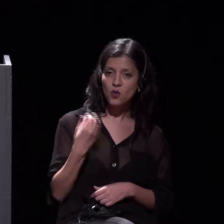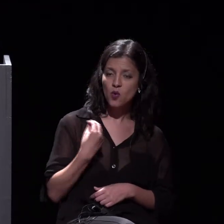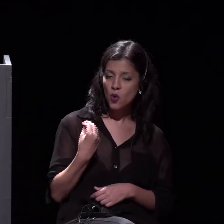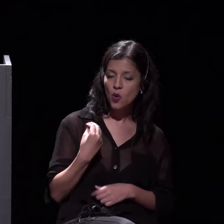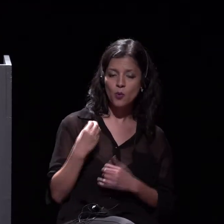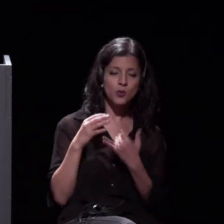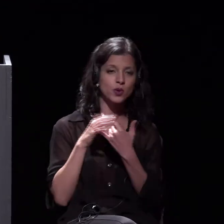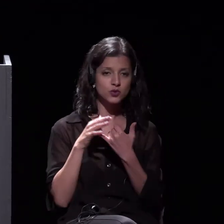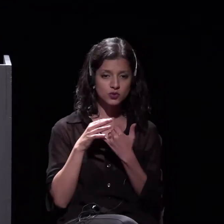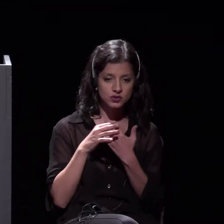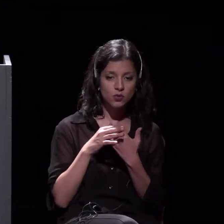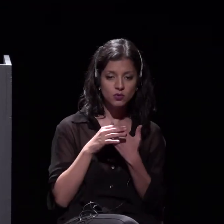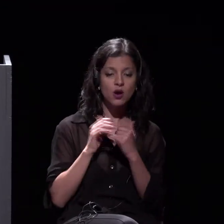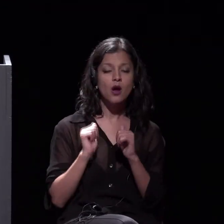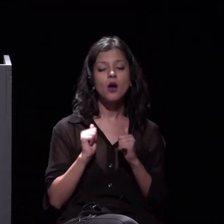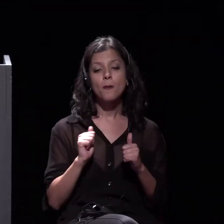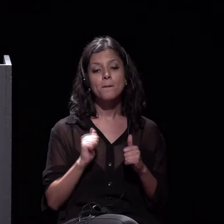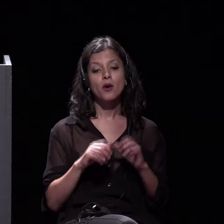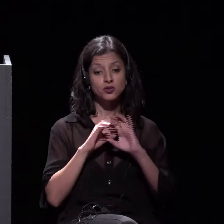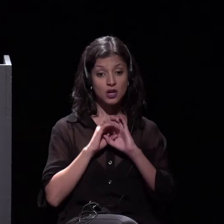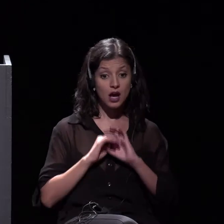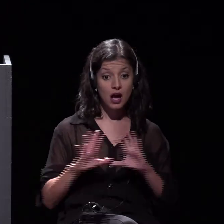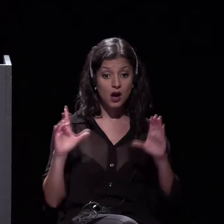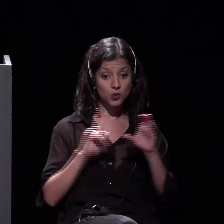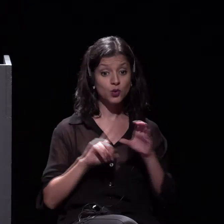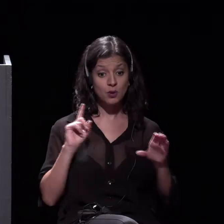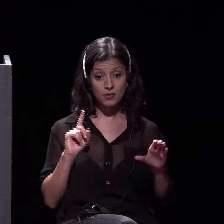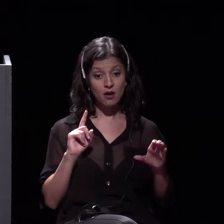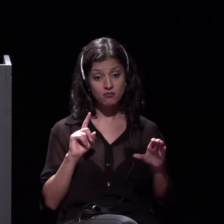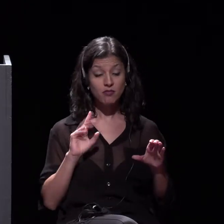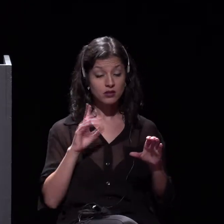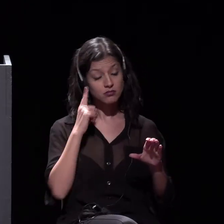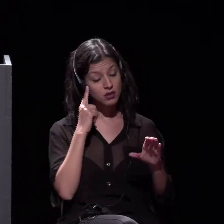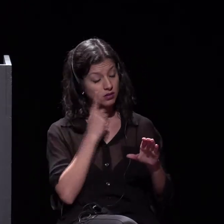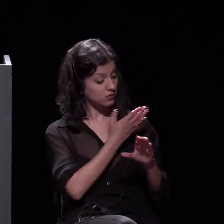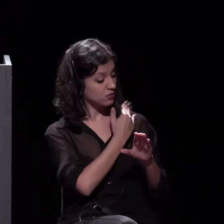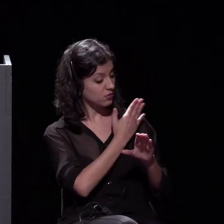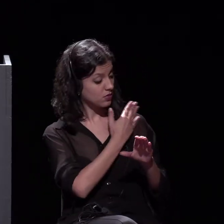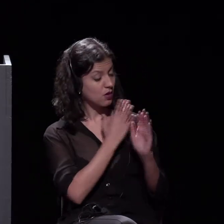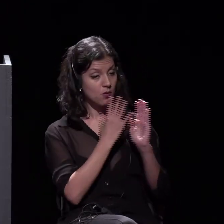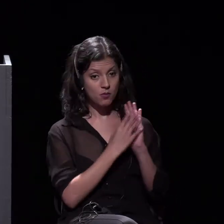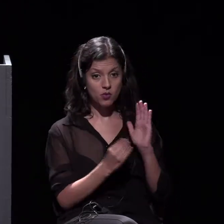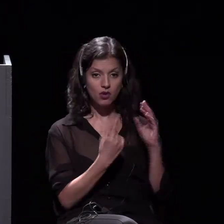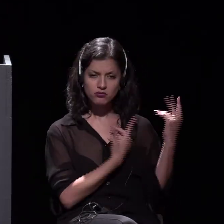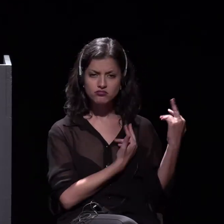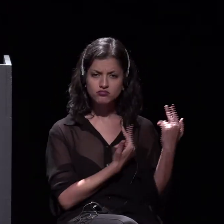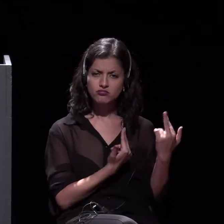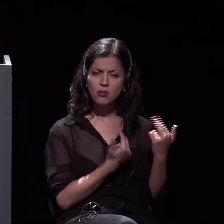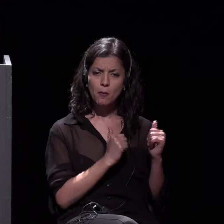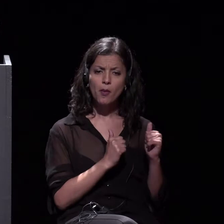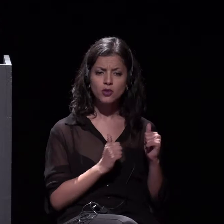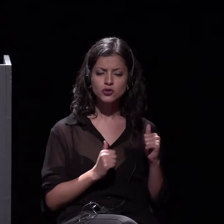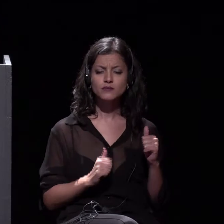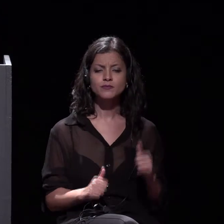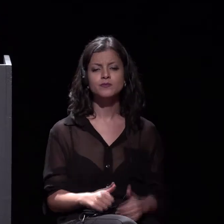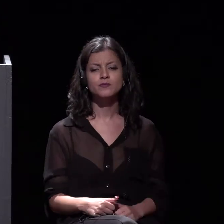the initial model of institution that it was meant to incarnate. Okay, and at this point, for example, in Italy,